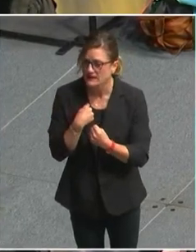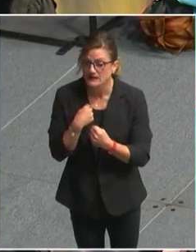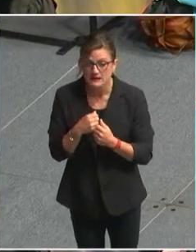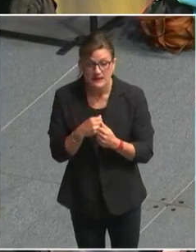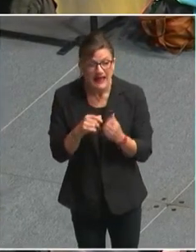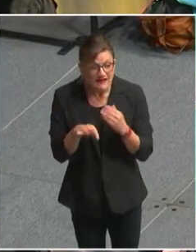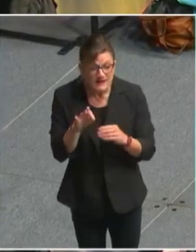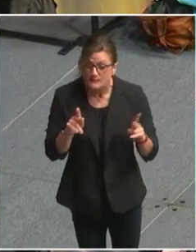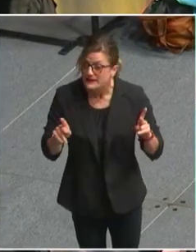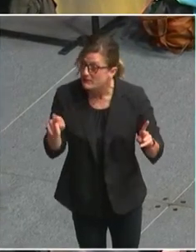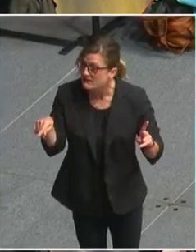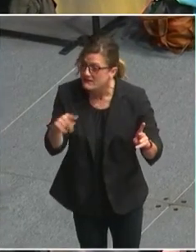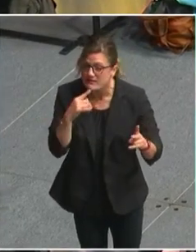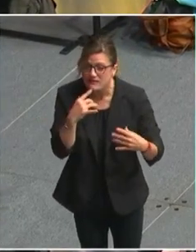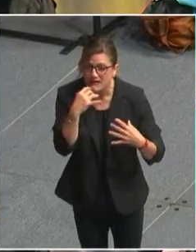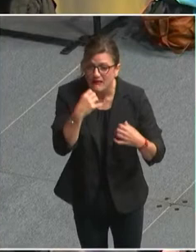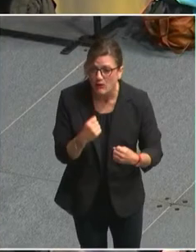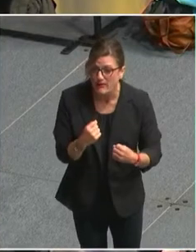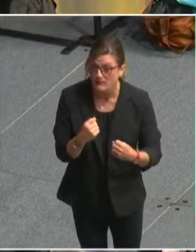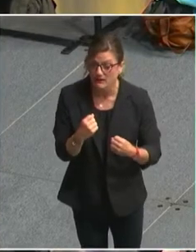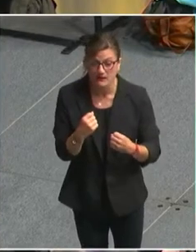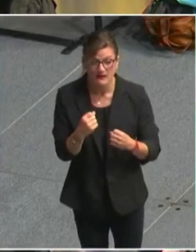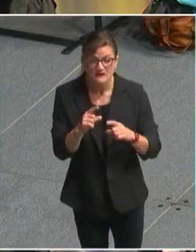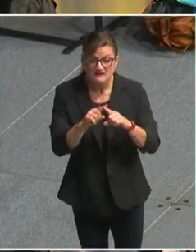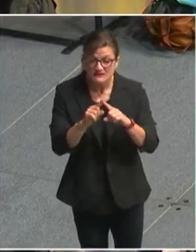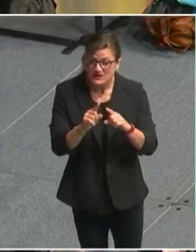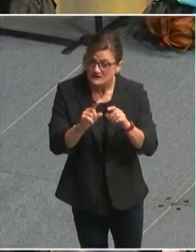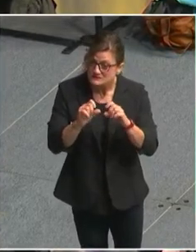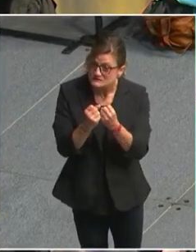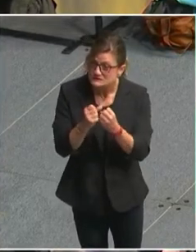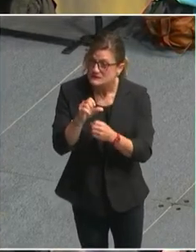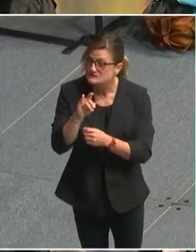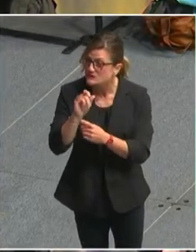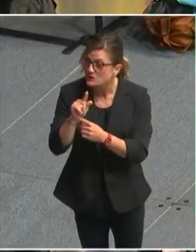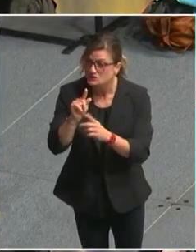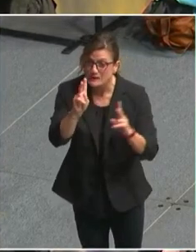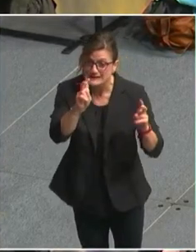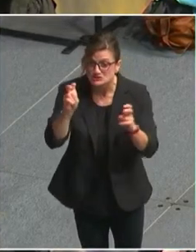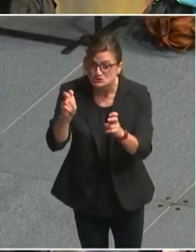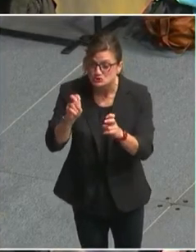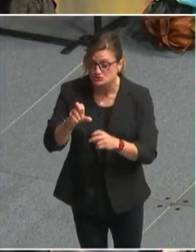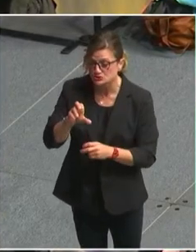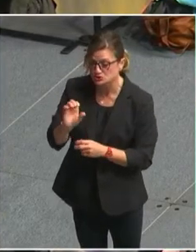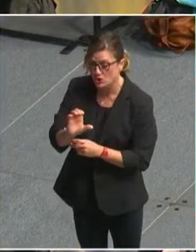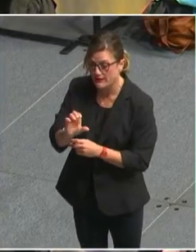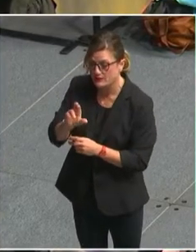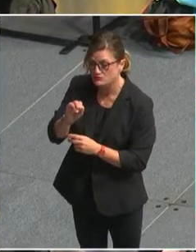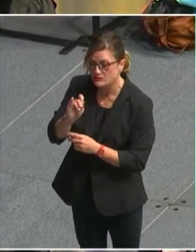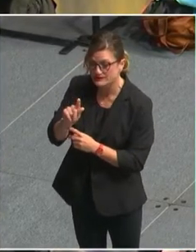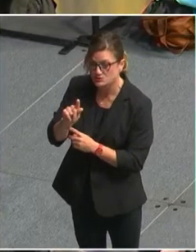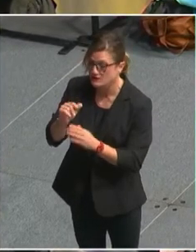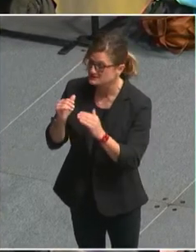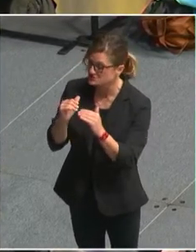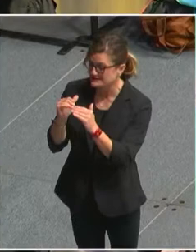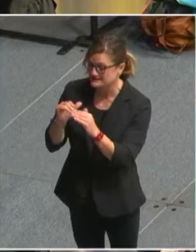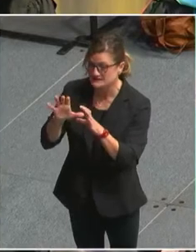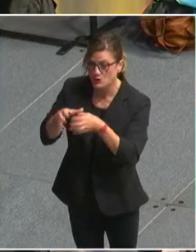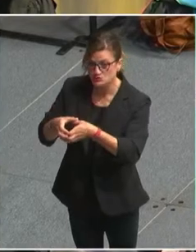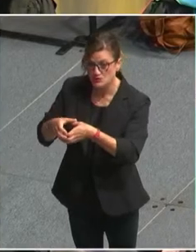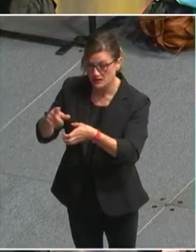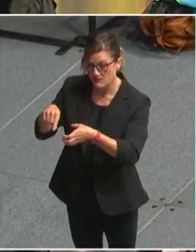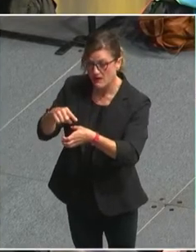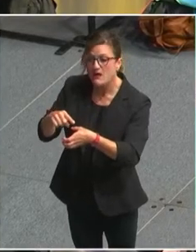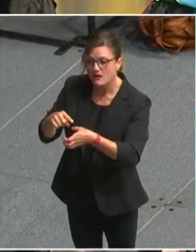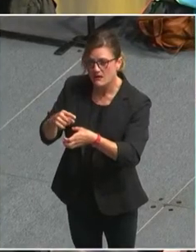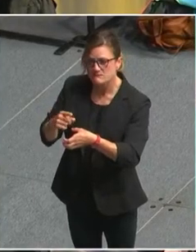care about the same social issues as me, thanks to the Charlotte Racial Justice Consortium. I found